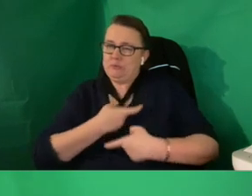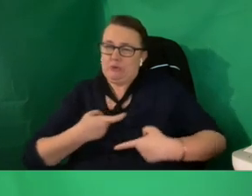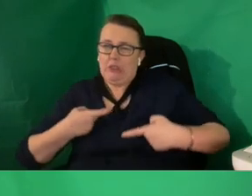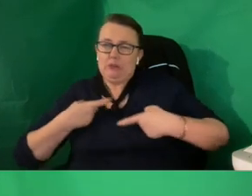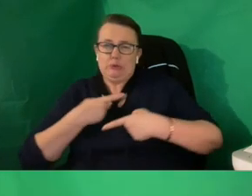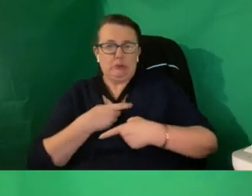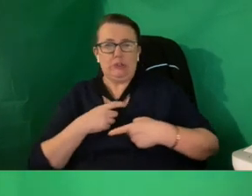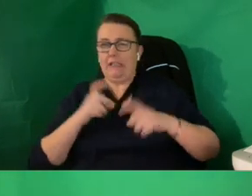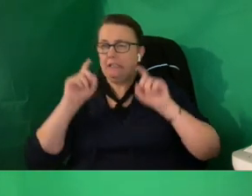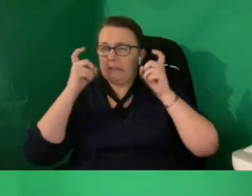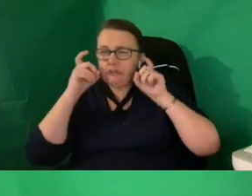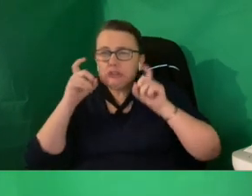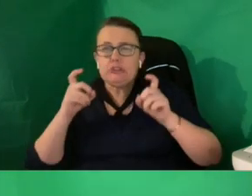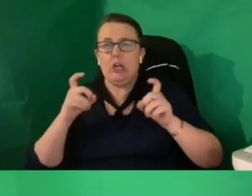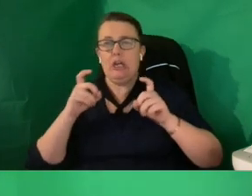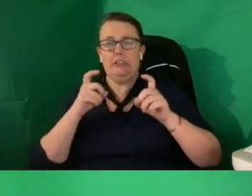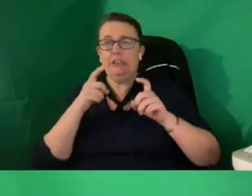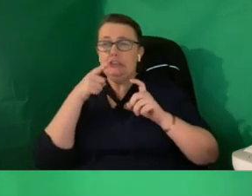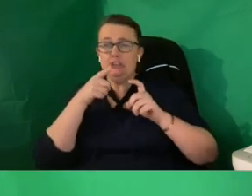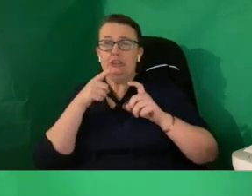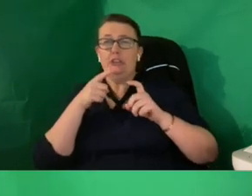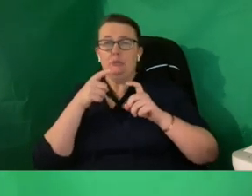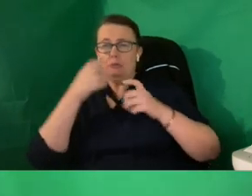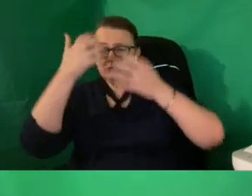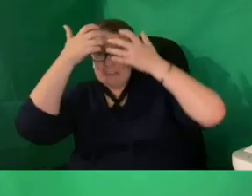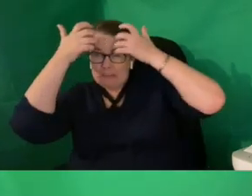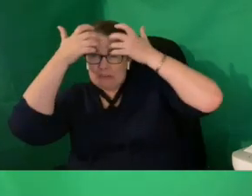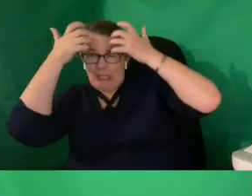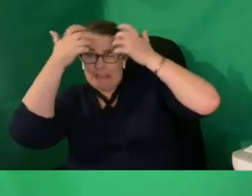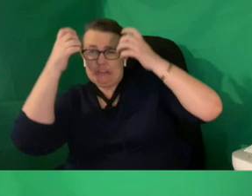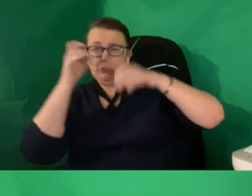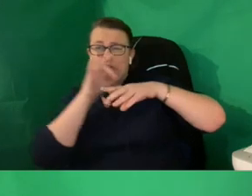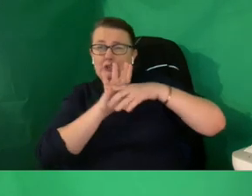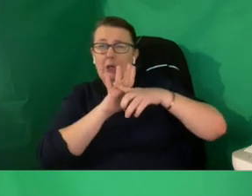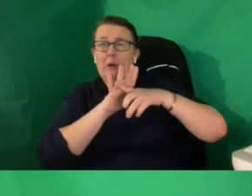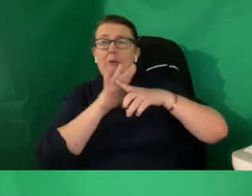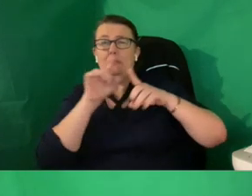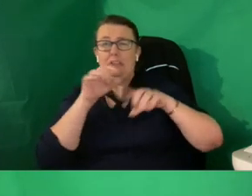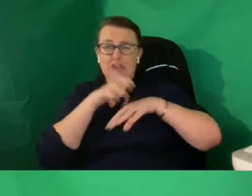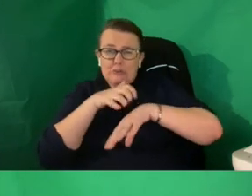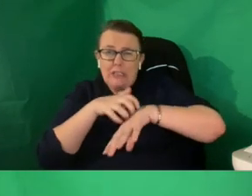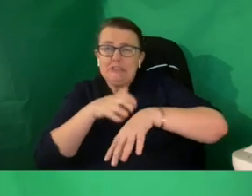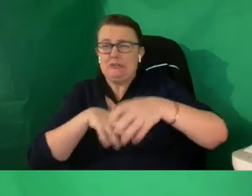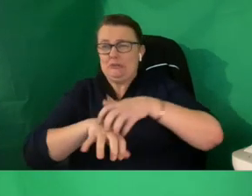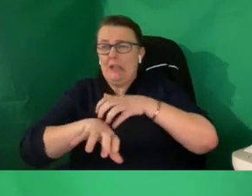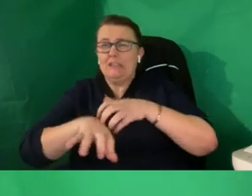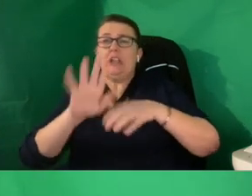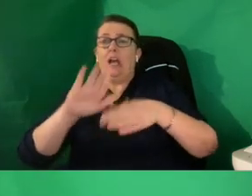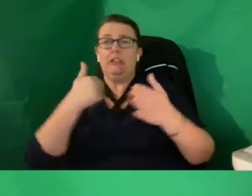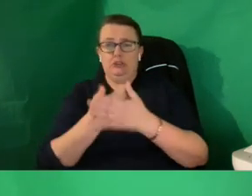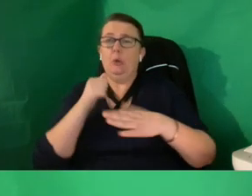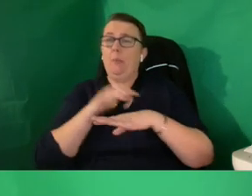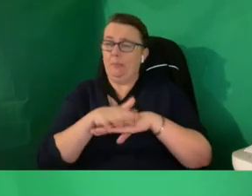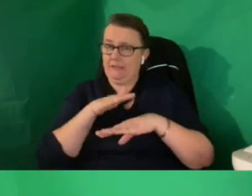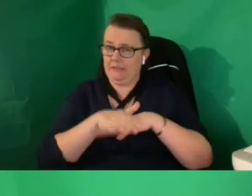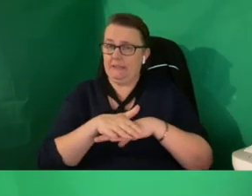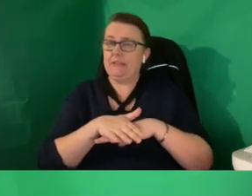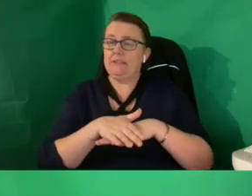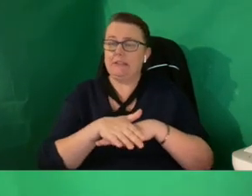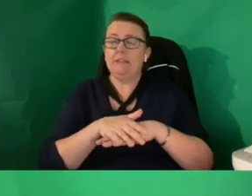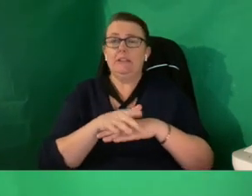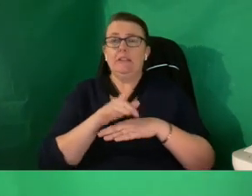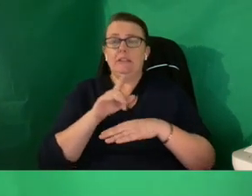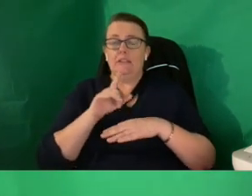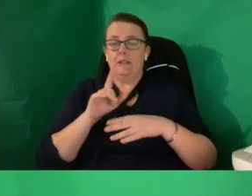lot of frustration and anxiety. She would lead to self-harming behaviours and things like that. But thankfully,